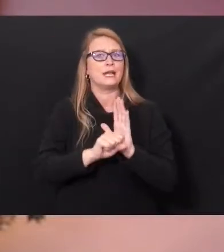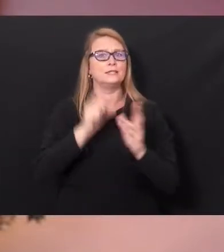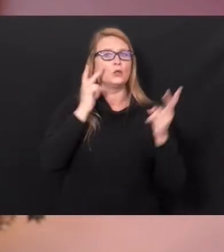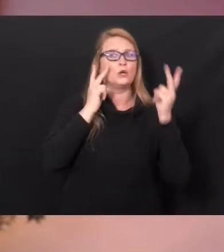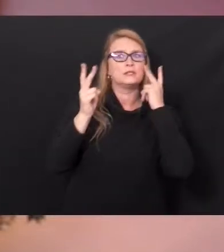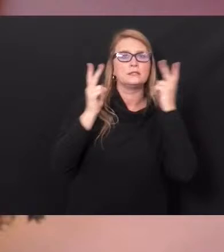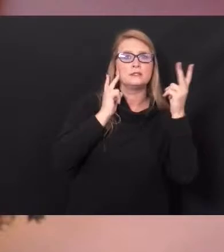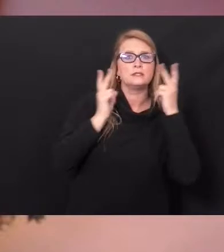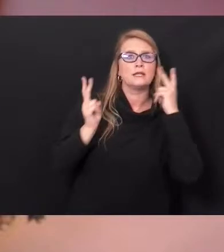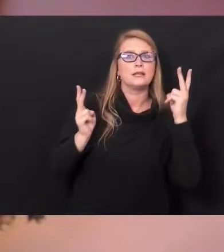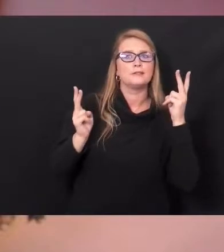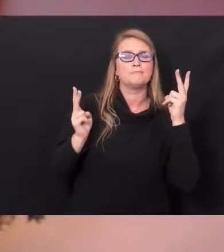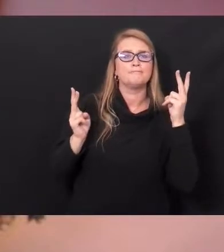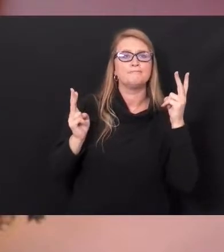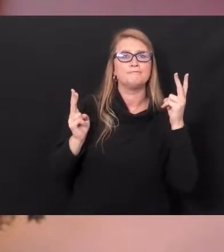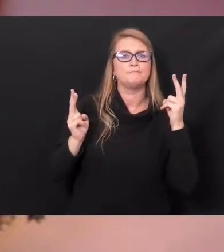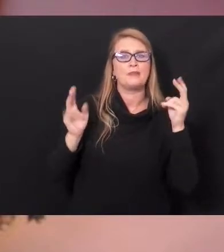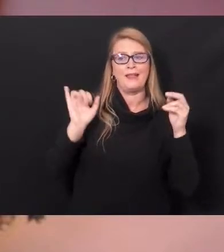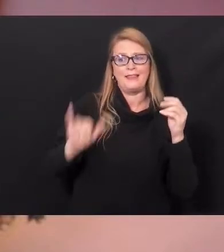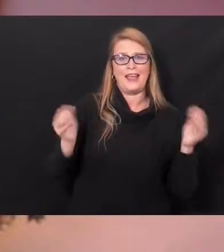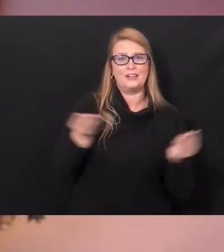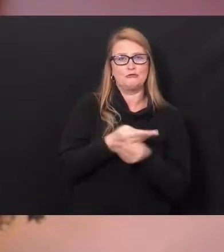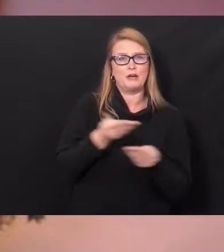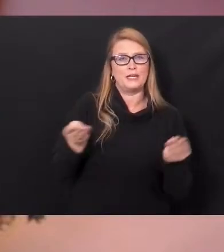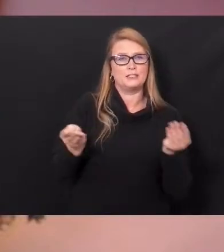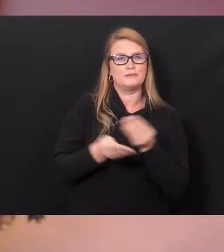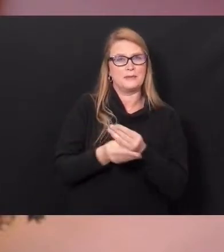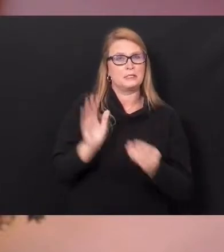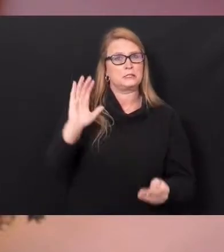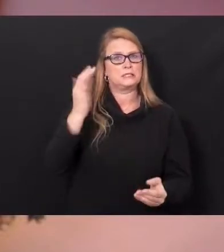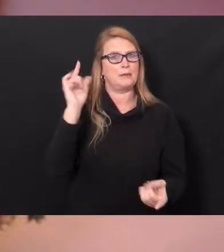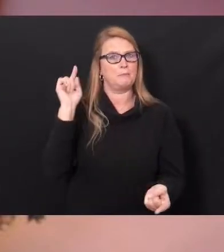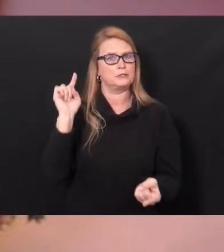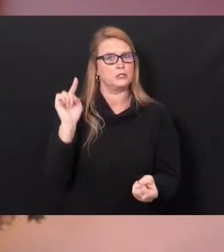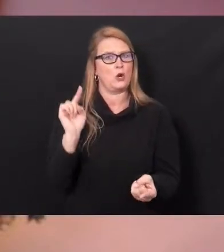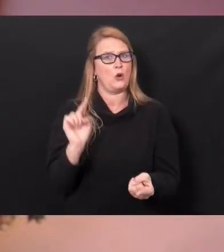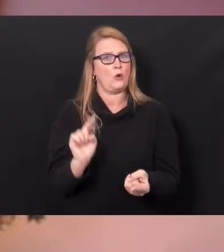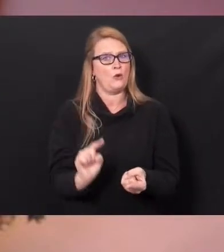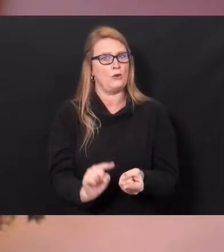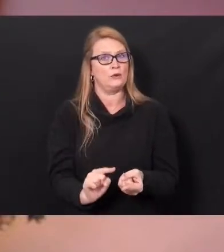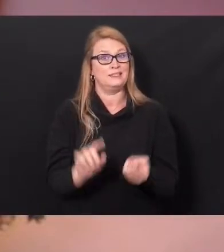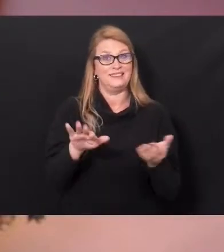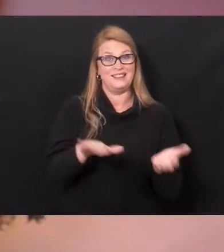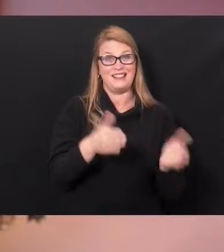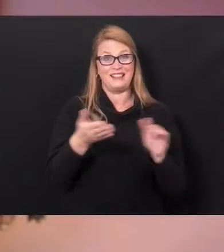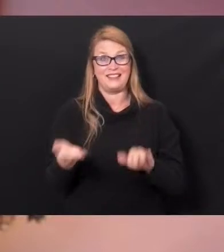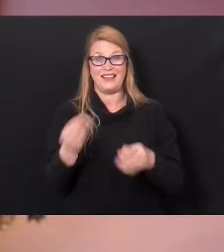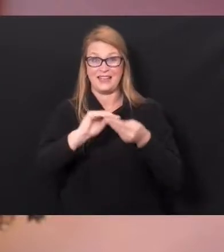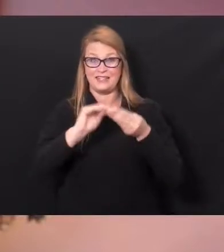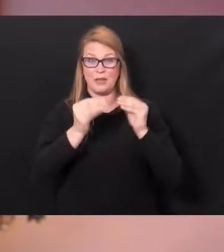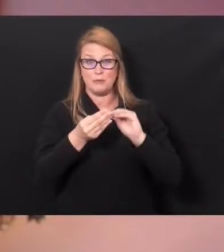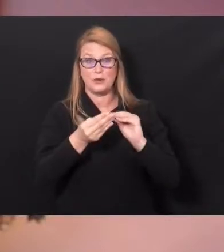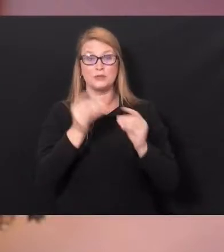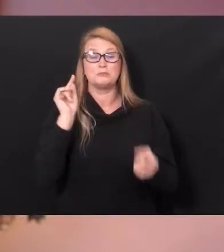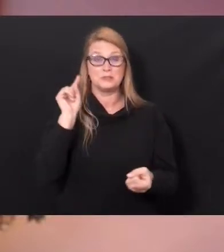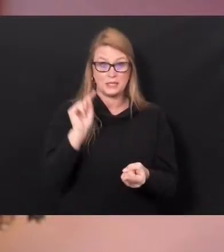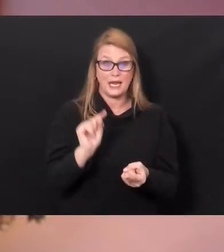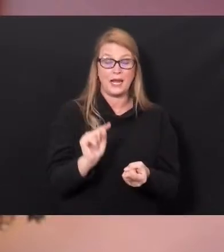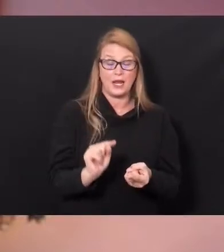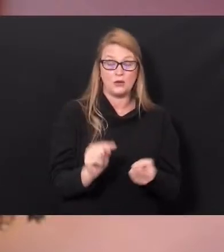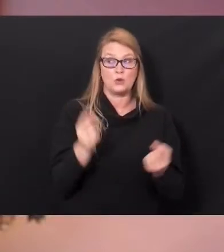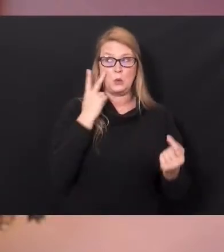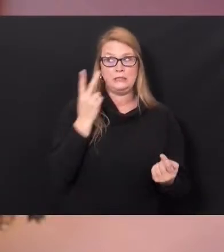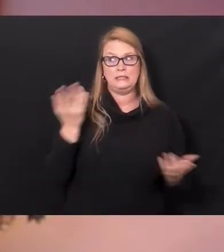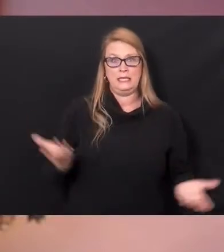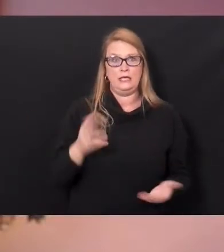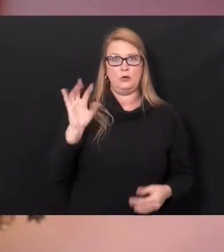measures of transmission are starting to go down. The death rate nationally is starting to go down. Certainly, we've seen that in West